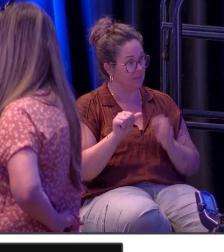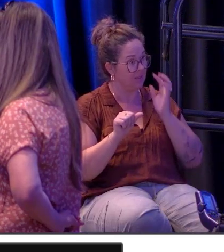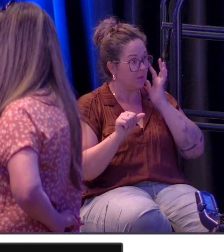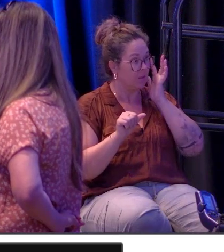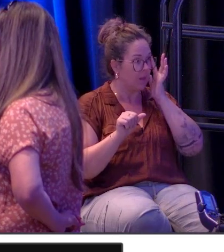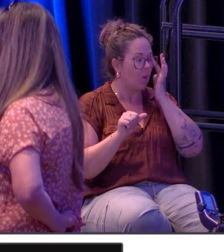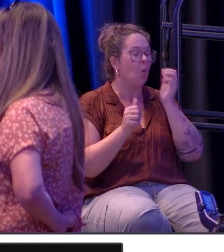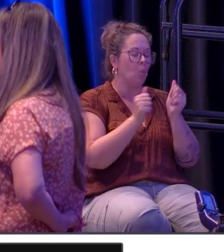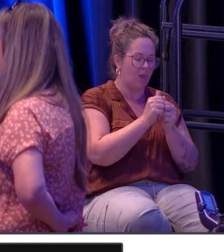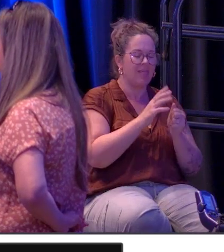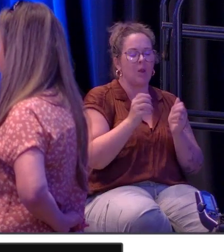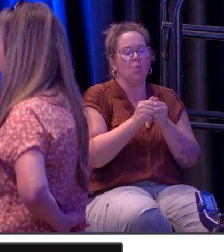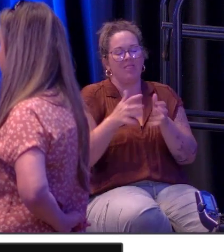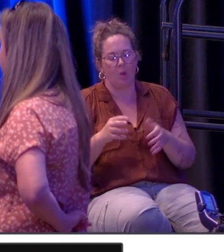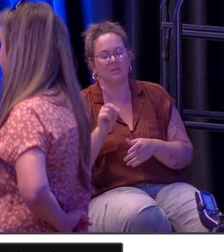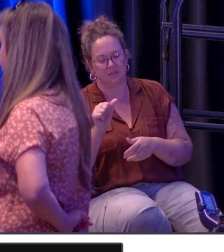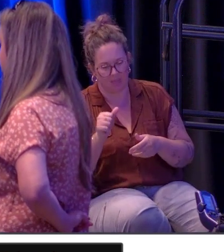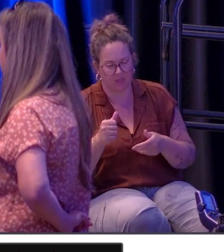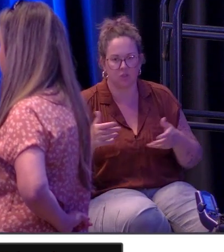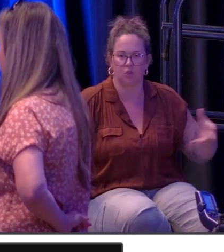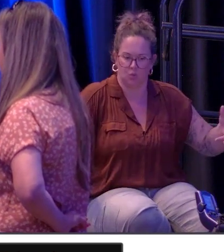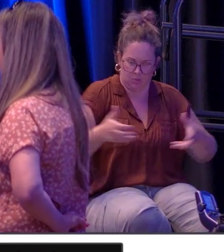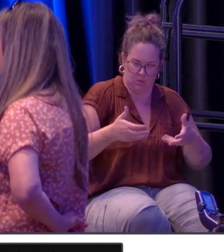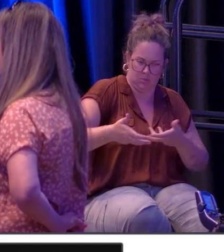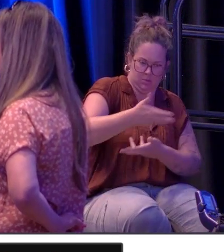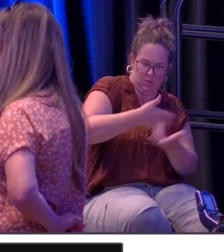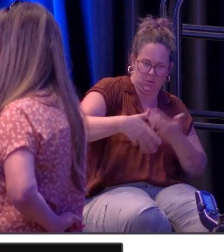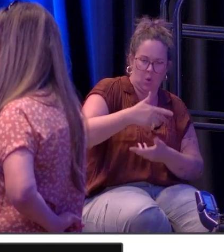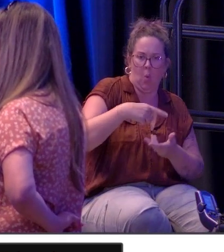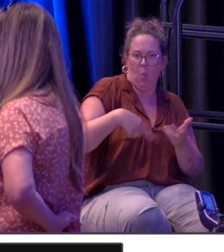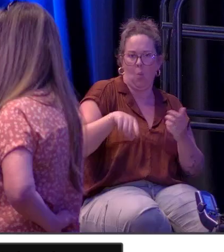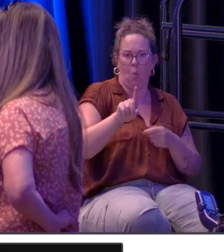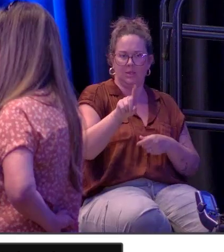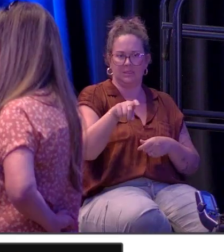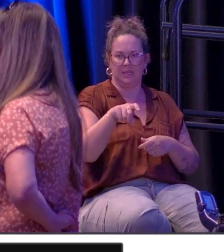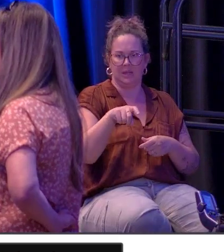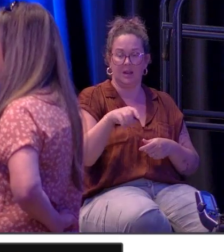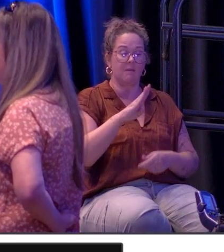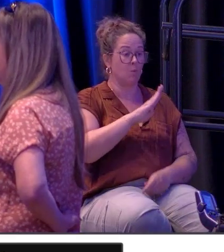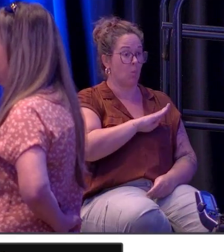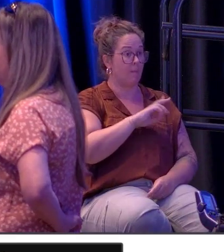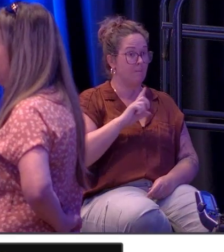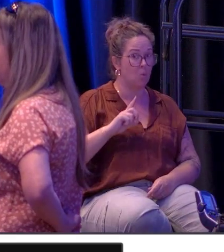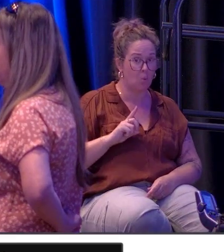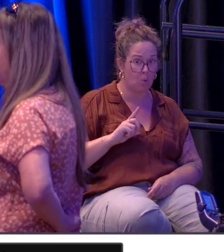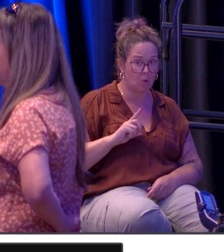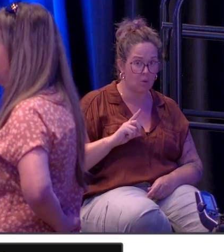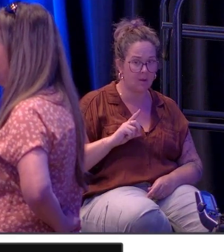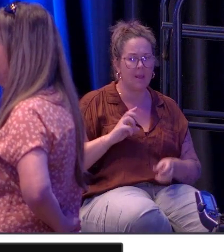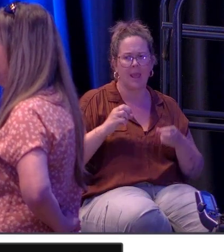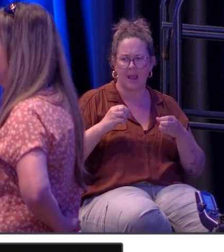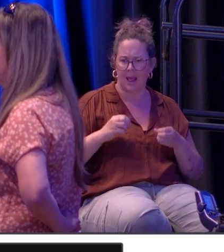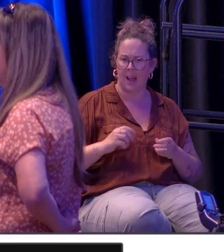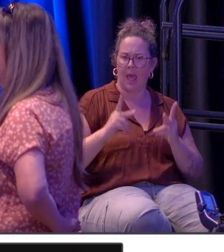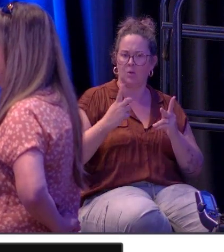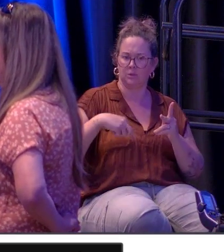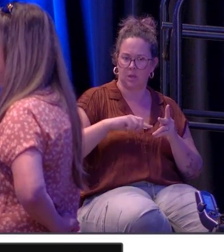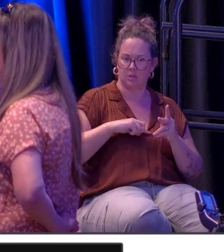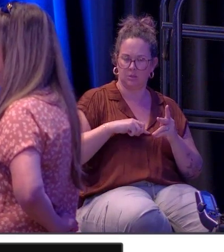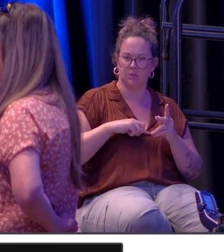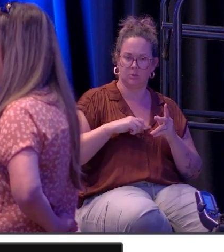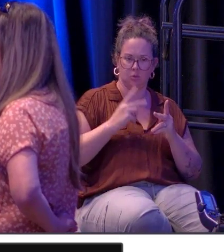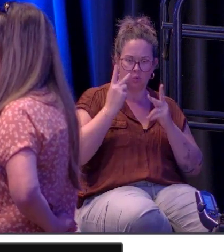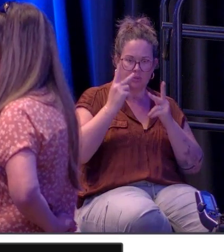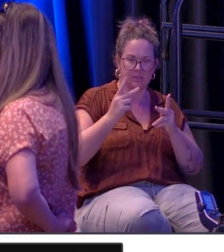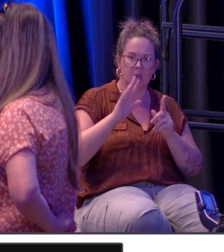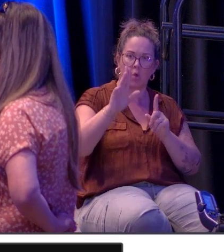able to access the other zones. Mm-hmm. But I also think for my board, it allows us to see what you see when you're looking